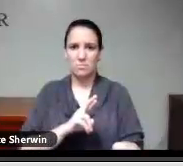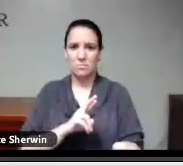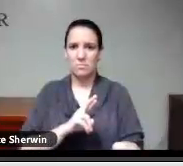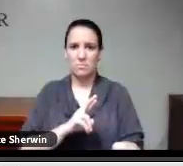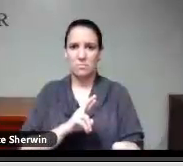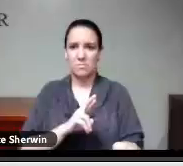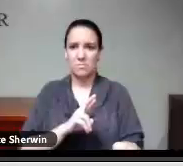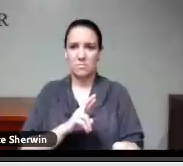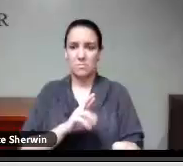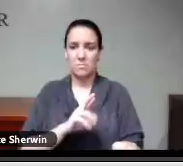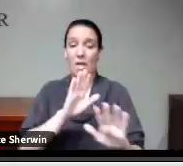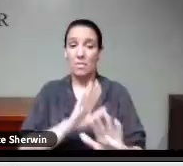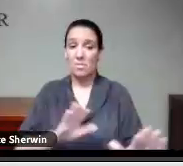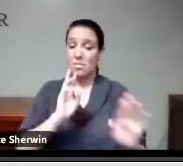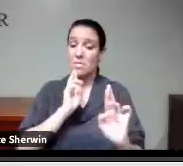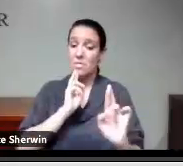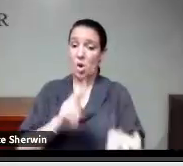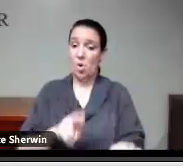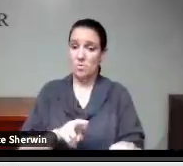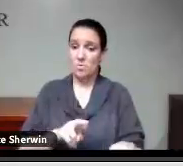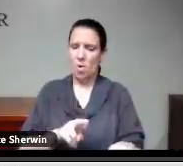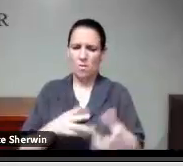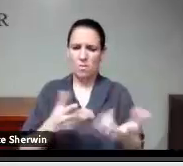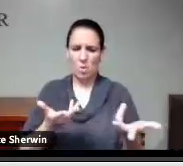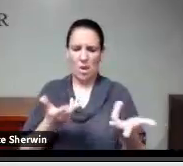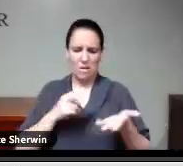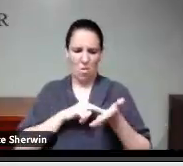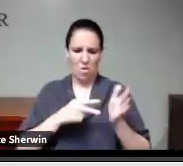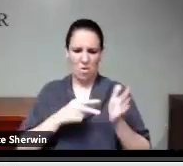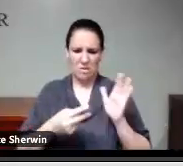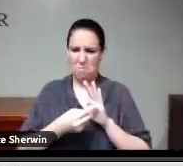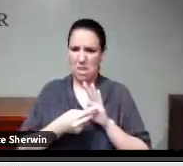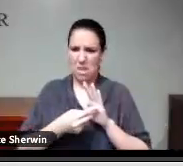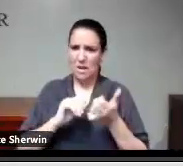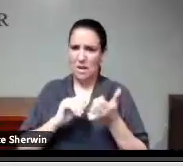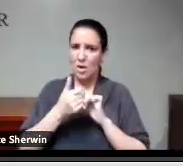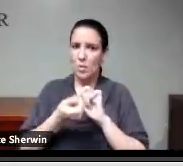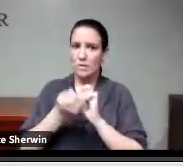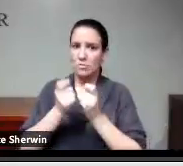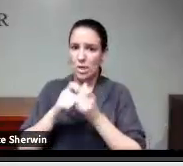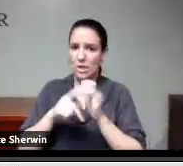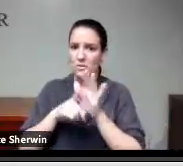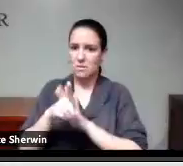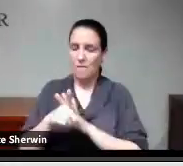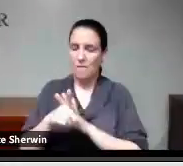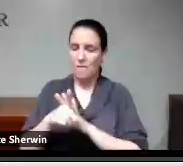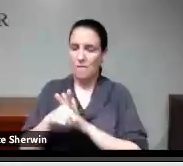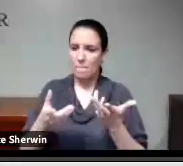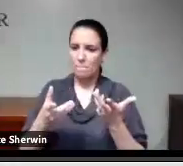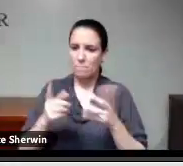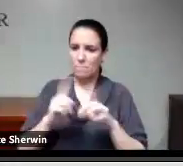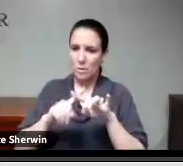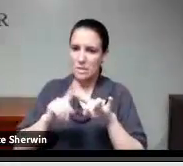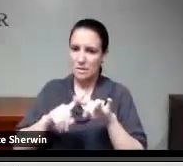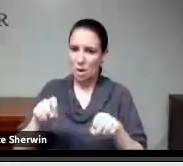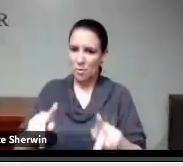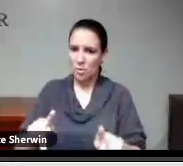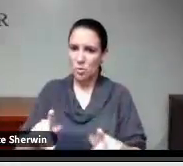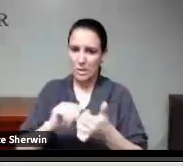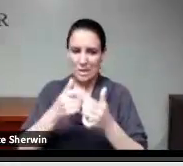results and said, okay, now what does this mean for us as far as development opportunities? And then how are we going to share